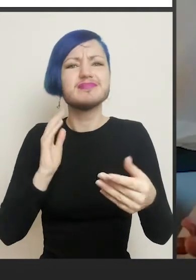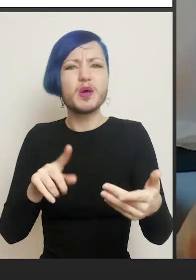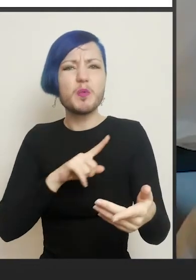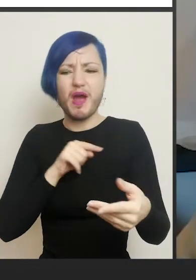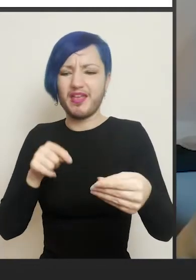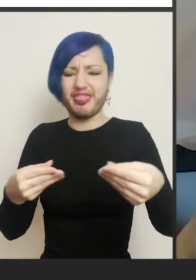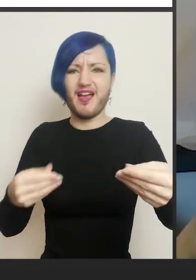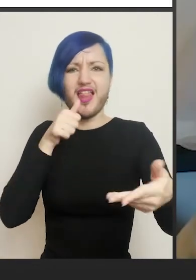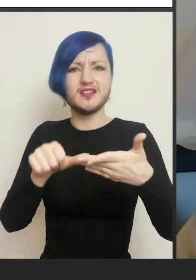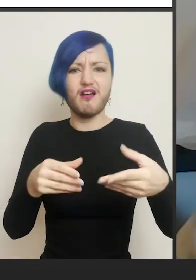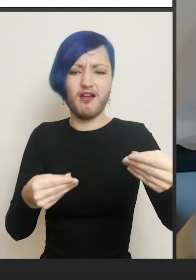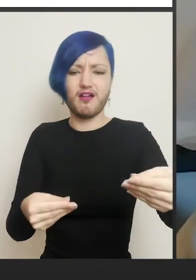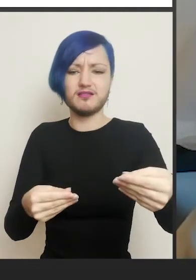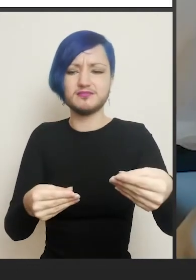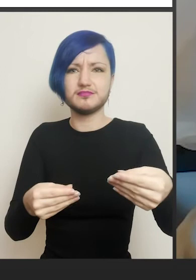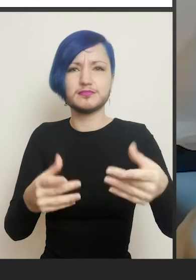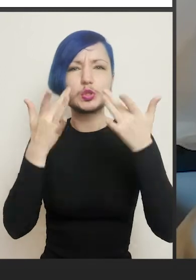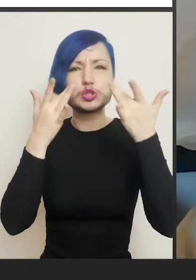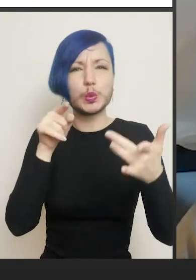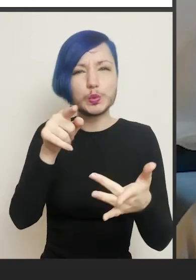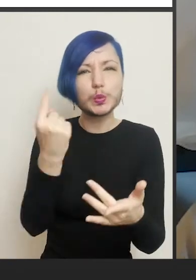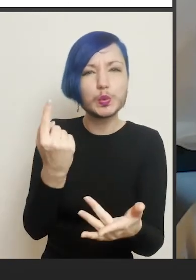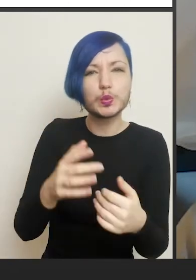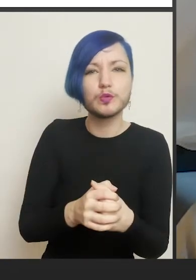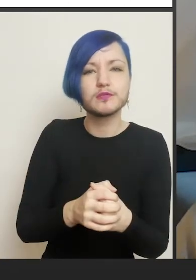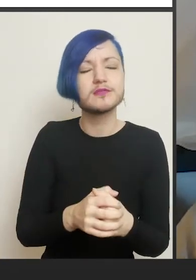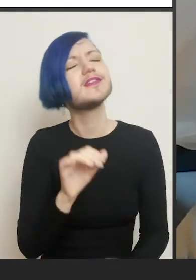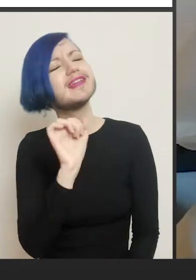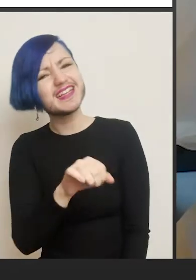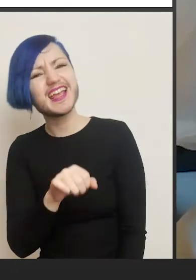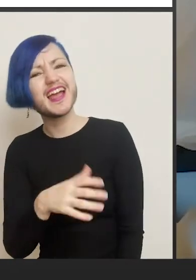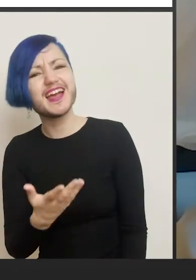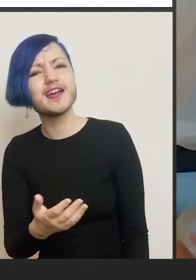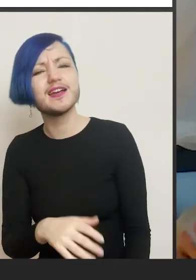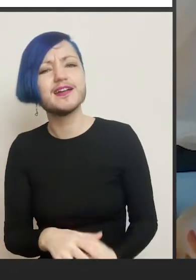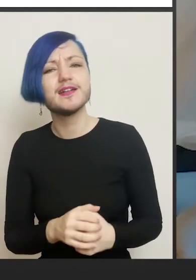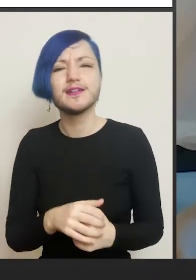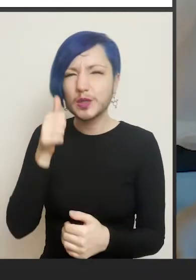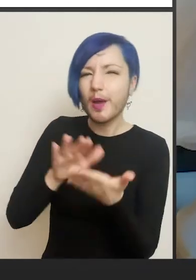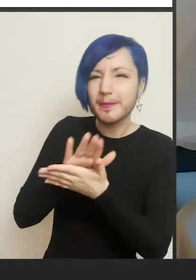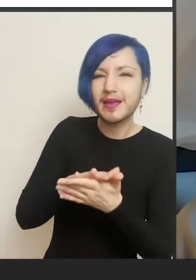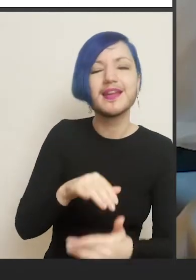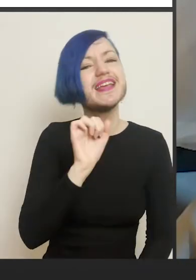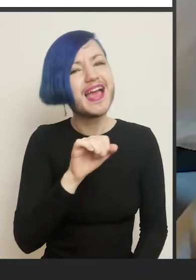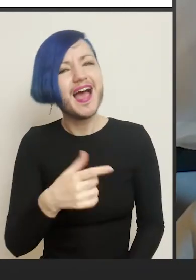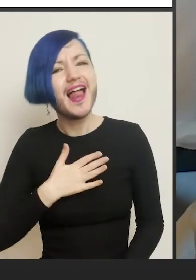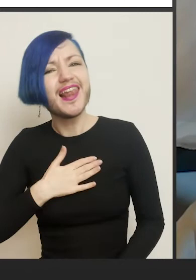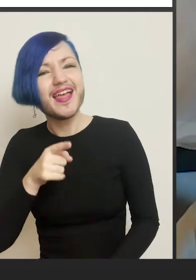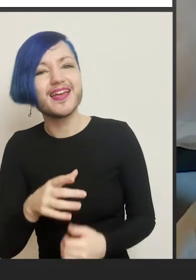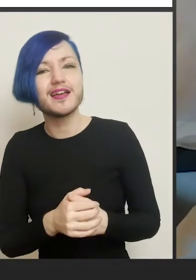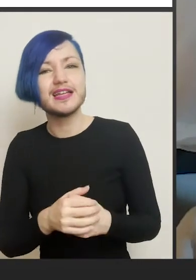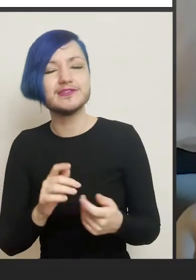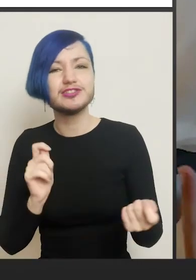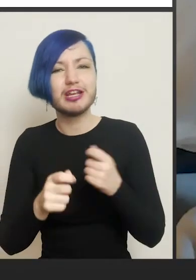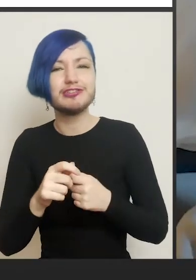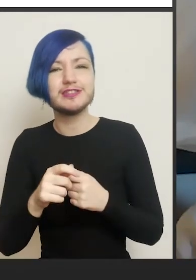for who you are? Do you know what I mean? Yeah, I like that. I think that can change. Come to mind. Yeah,